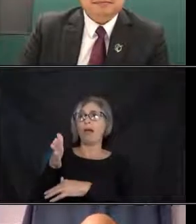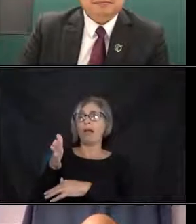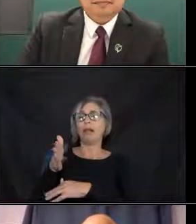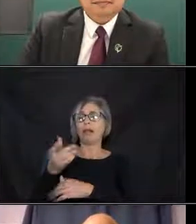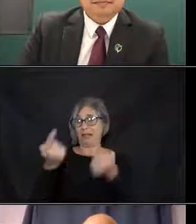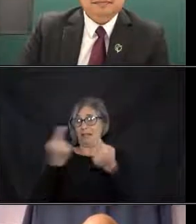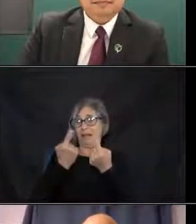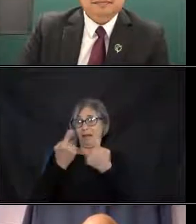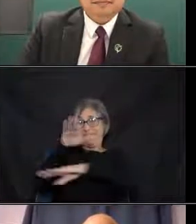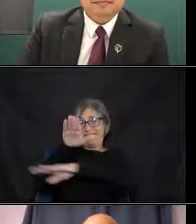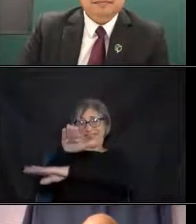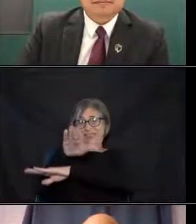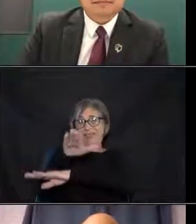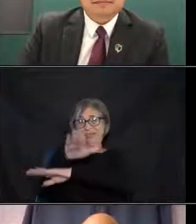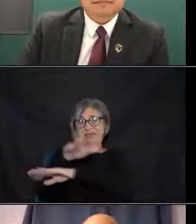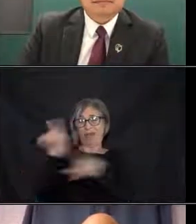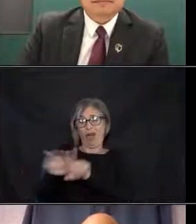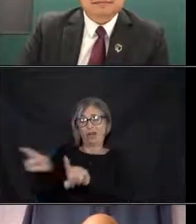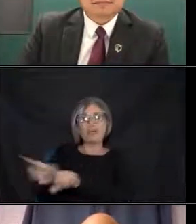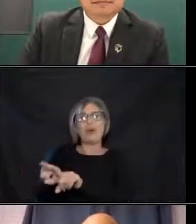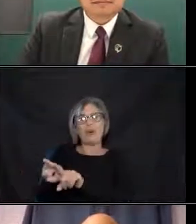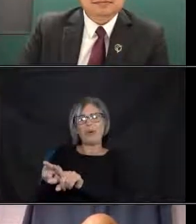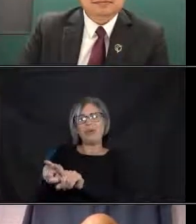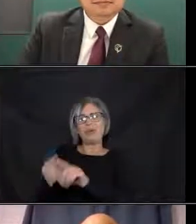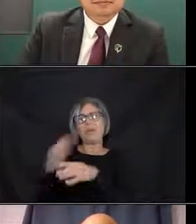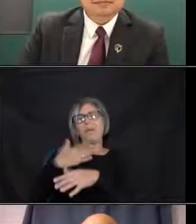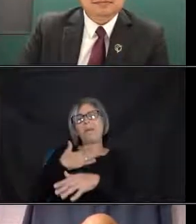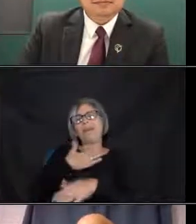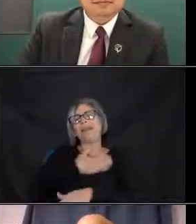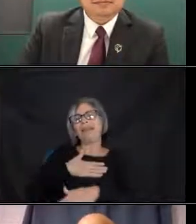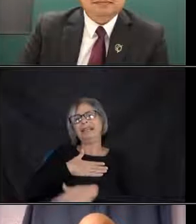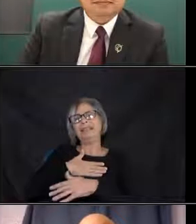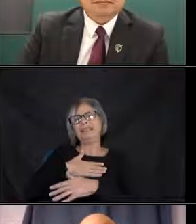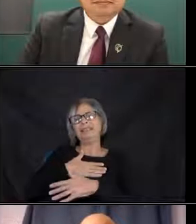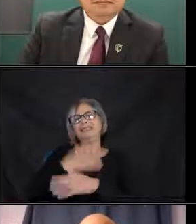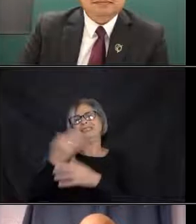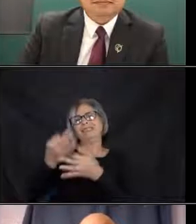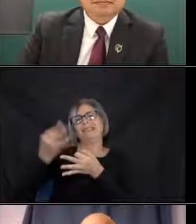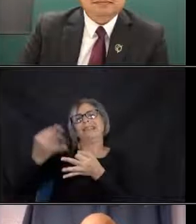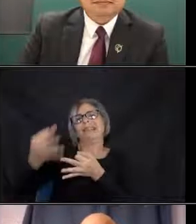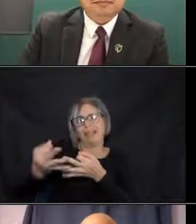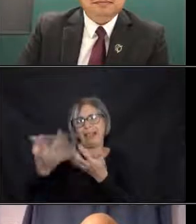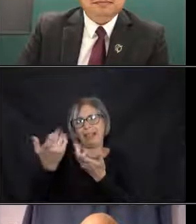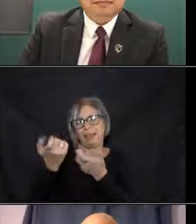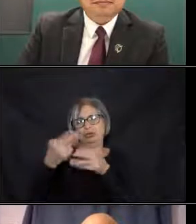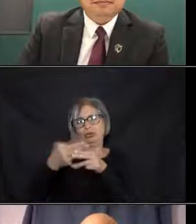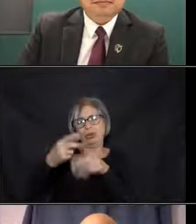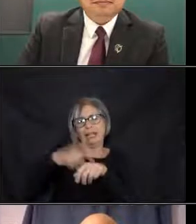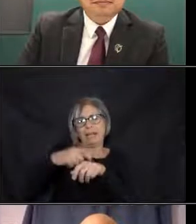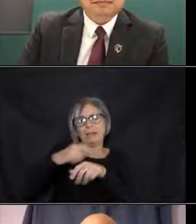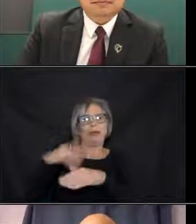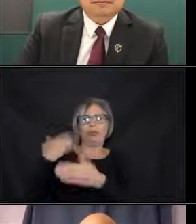lighting this afternoon. So also give me a couple of minutes and I'll be there as quickly as I